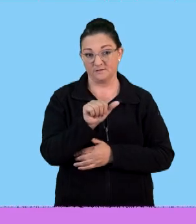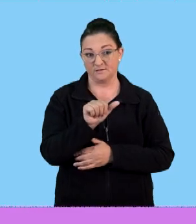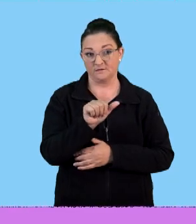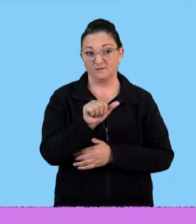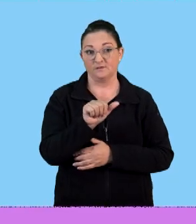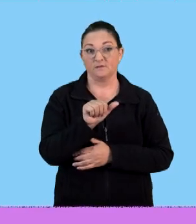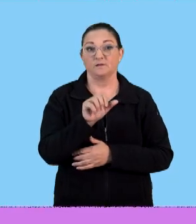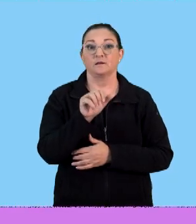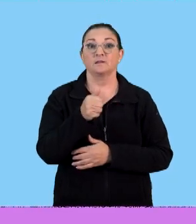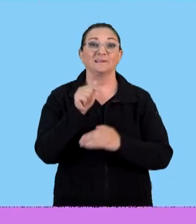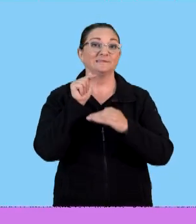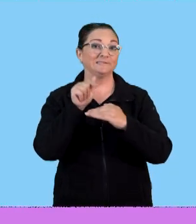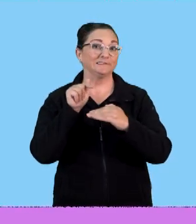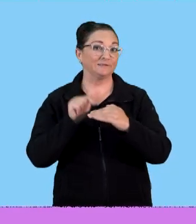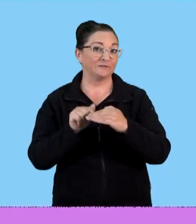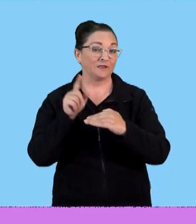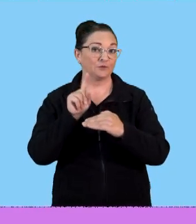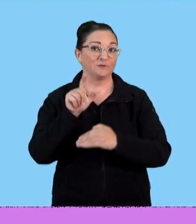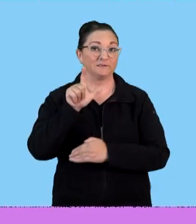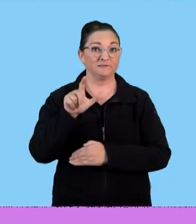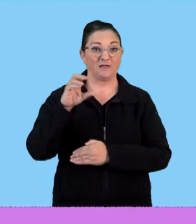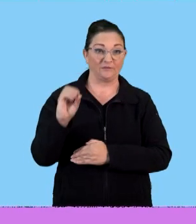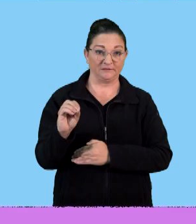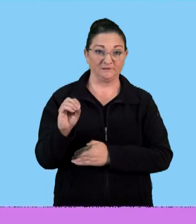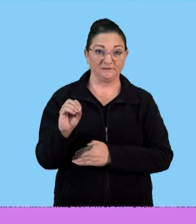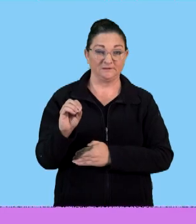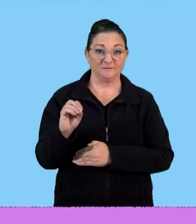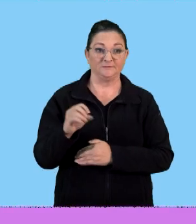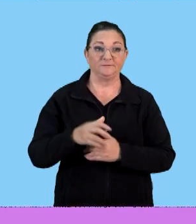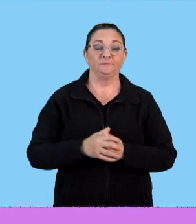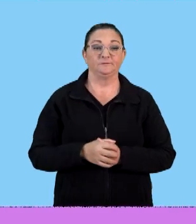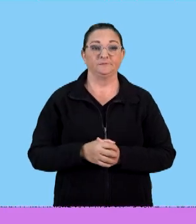565,56 centimeters, and I divide it by the 70 centimeters, right?